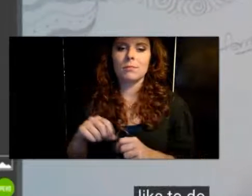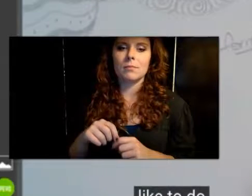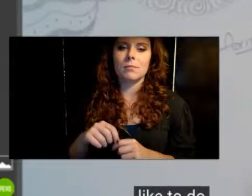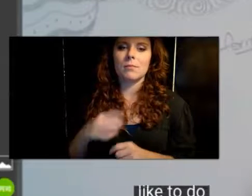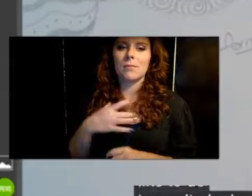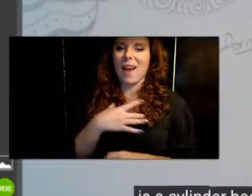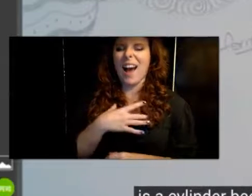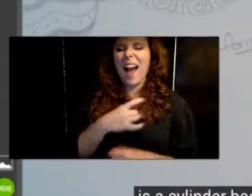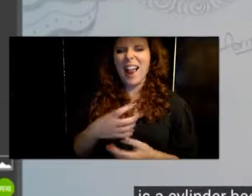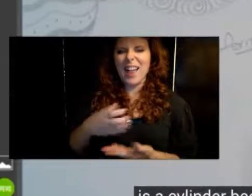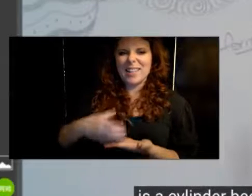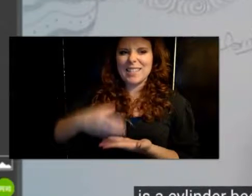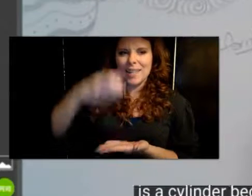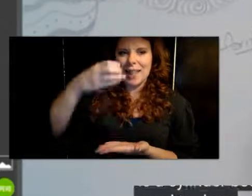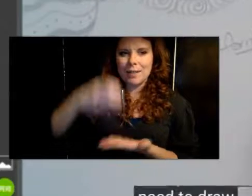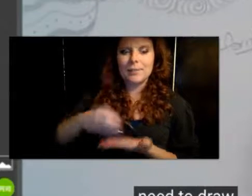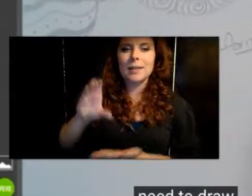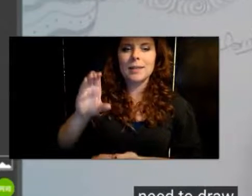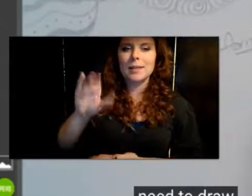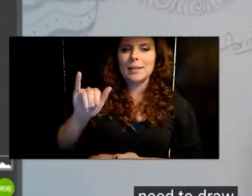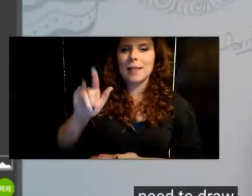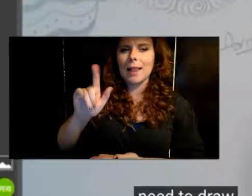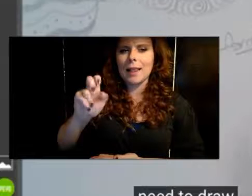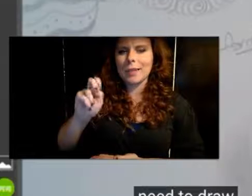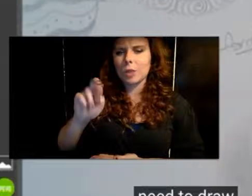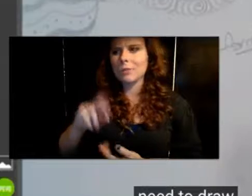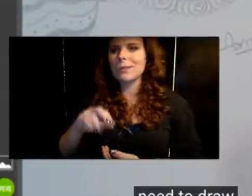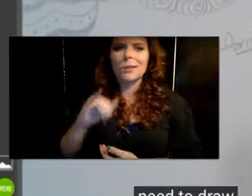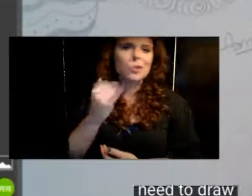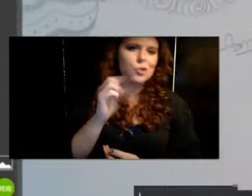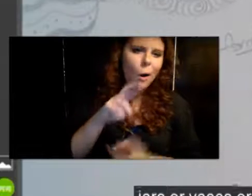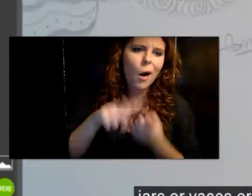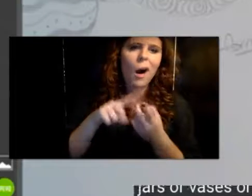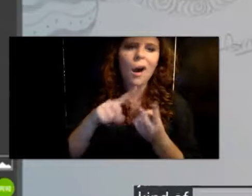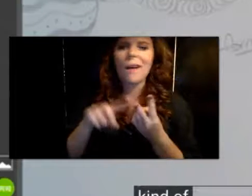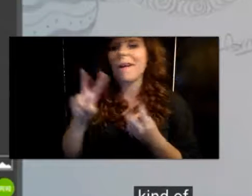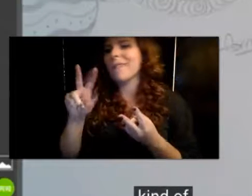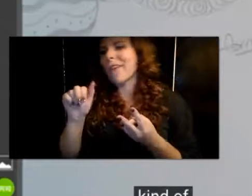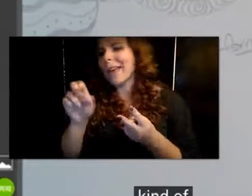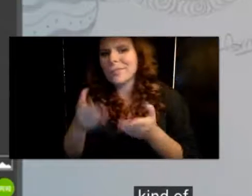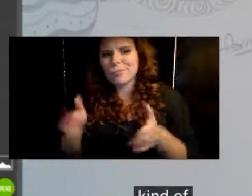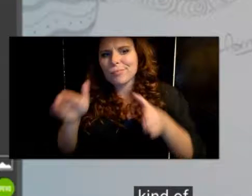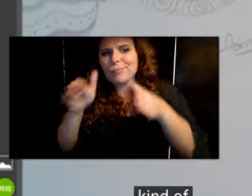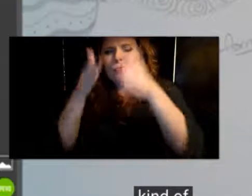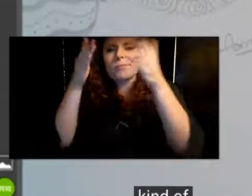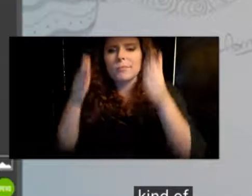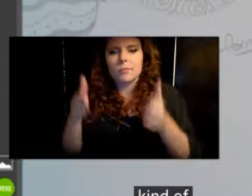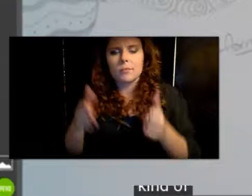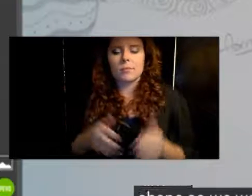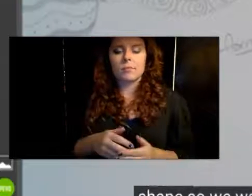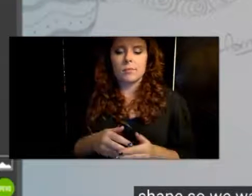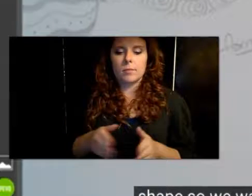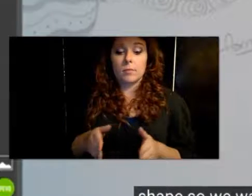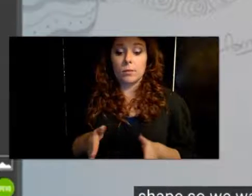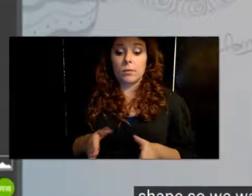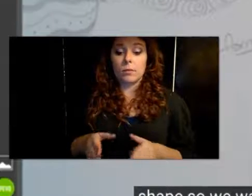because a lot of times we need to draw jars or vases or things that have that kind of shape. So we want to make a rectangle